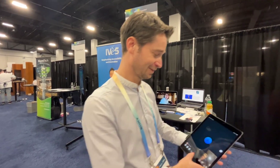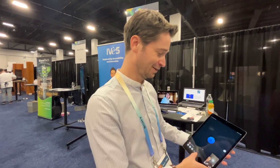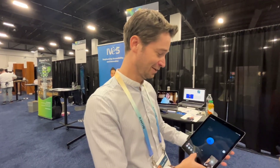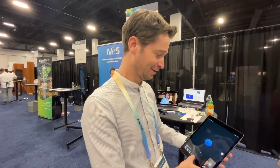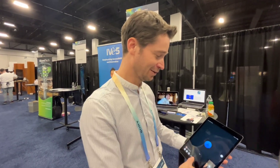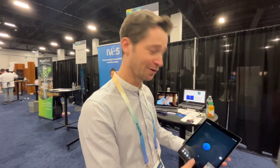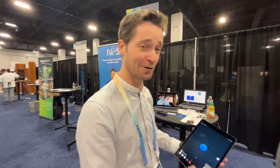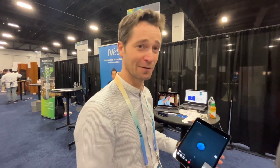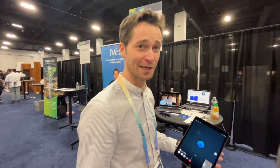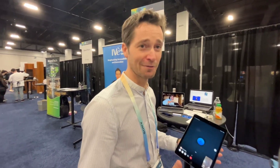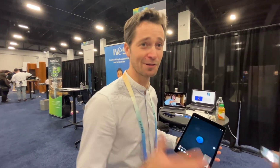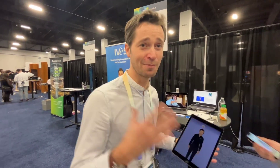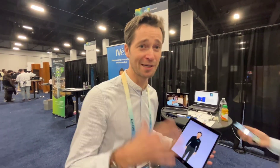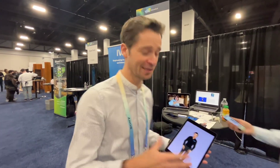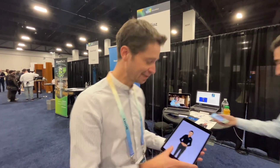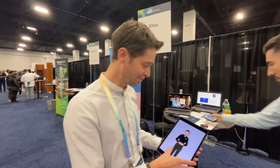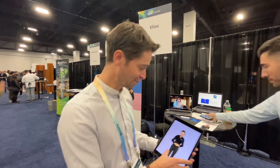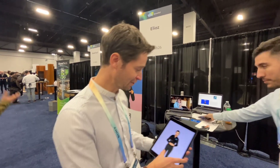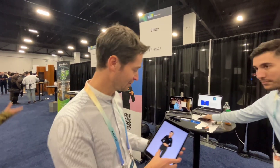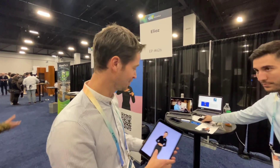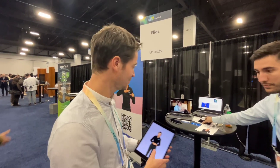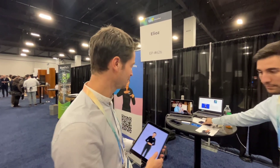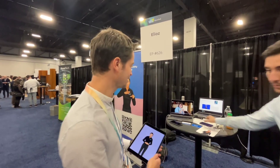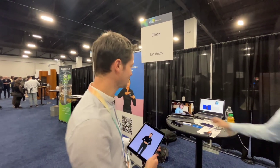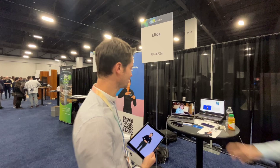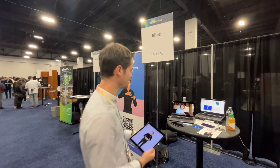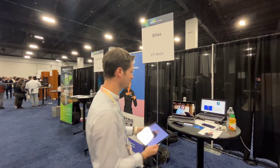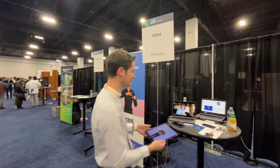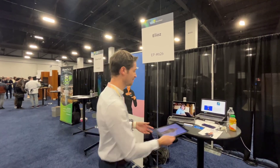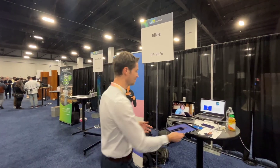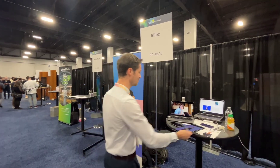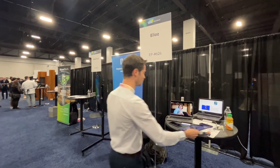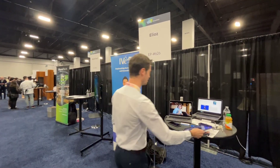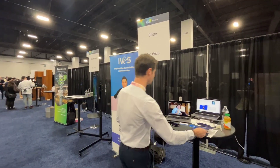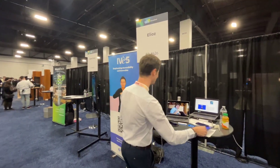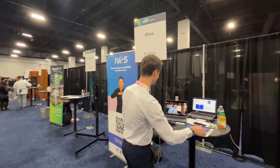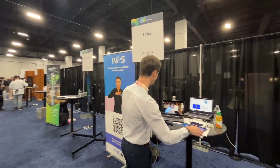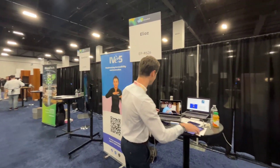Very nice. So here is the basic demonstration, but as you can see,